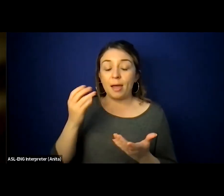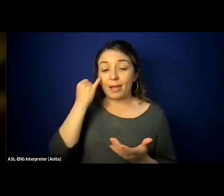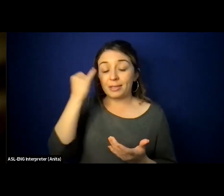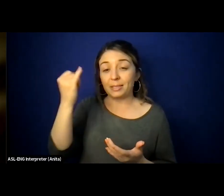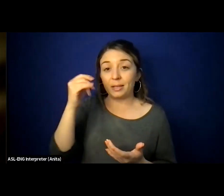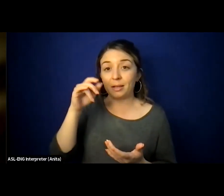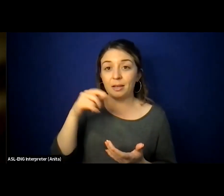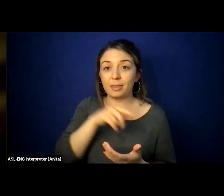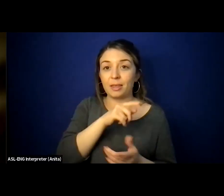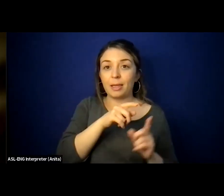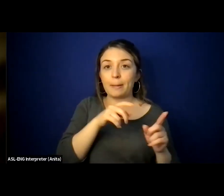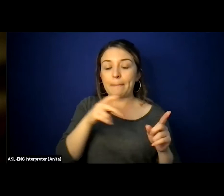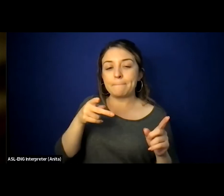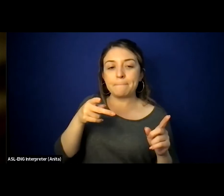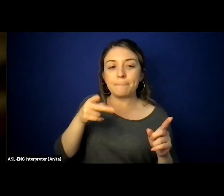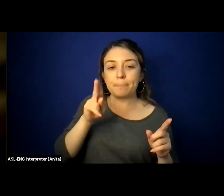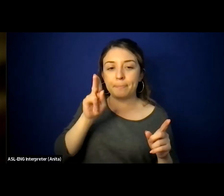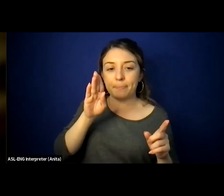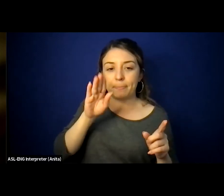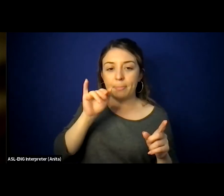past mistakes like movement capture.